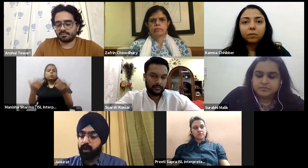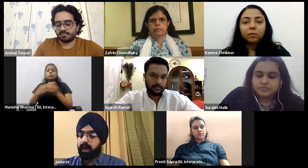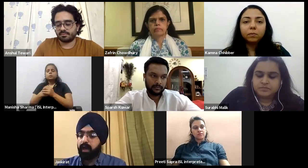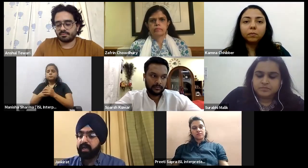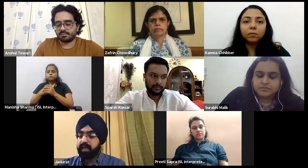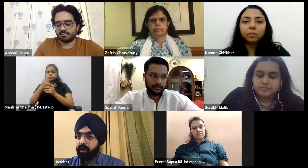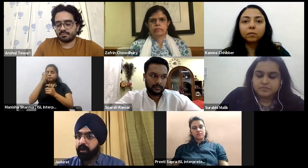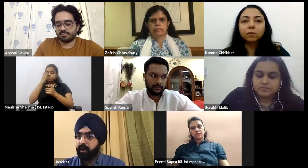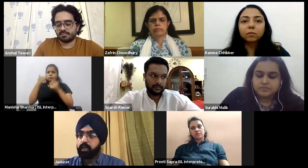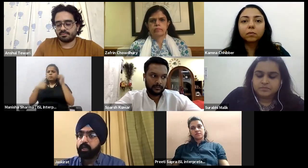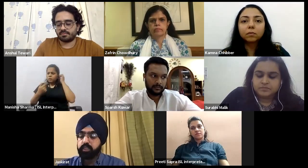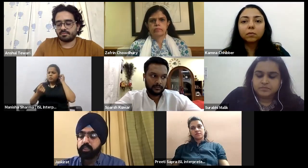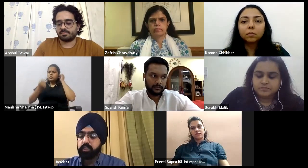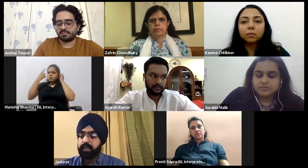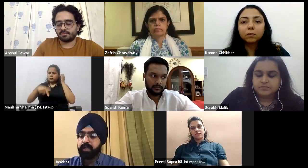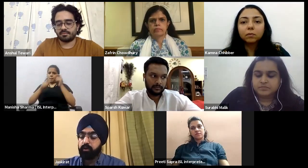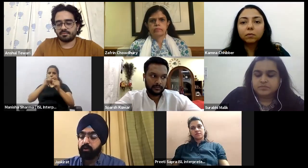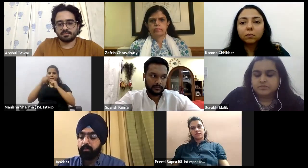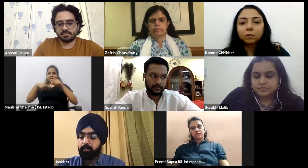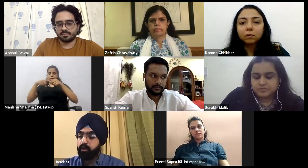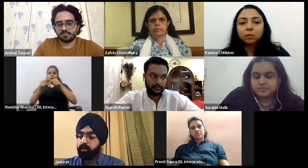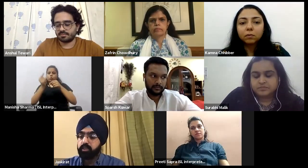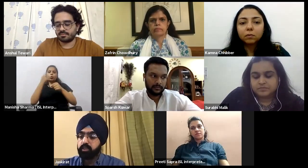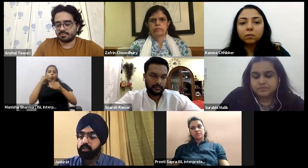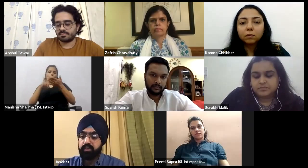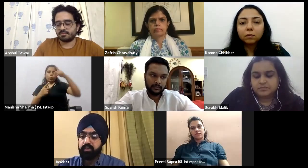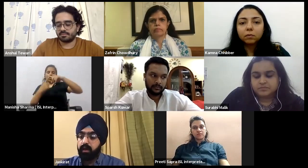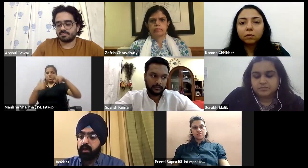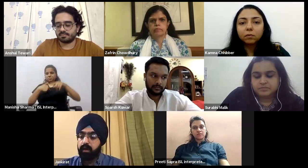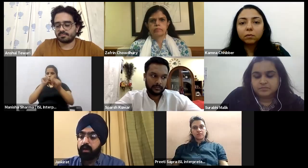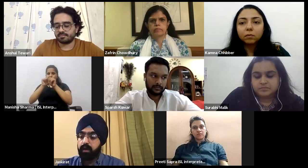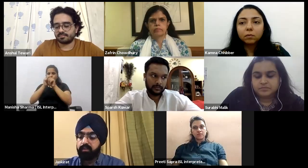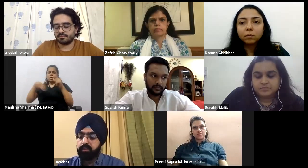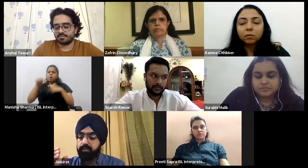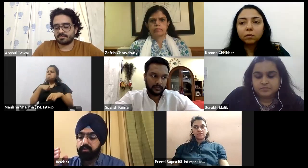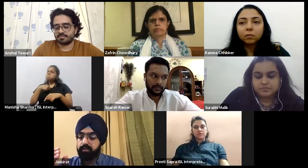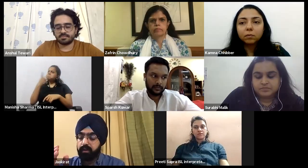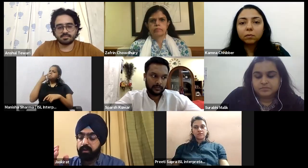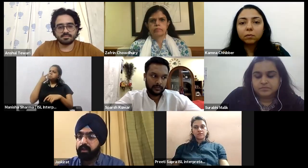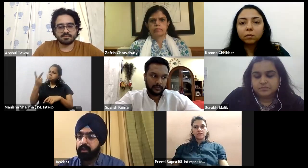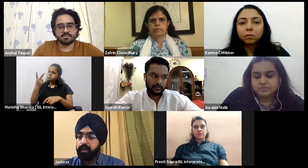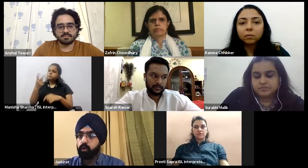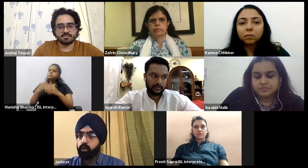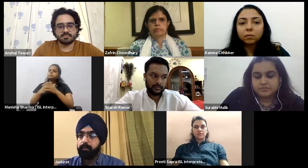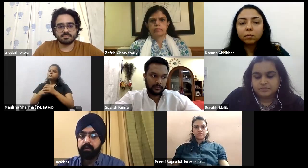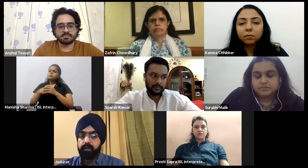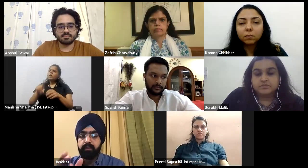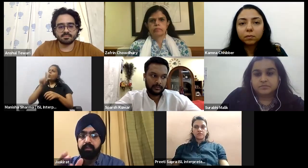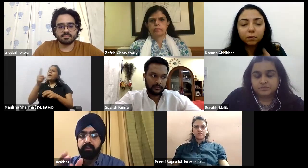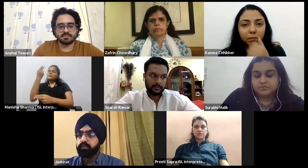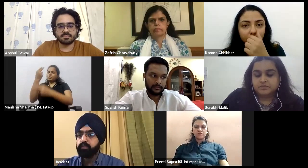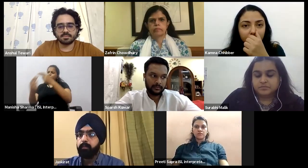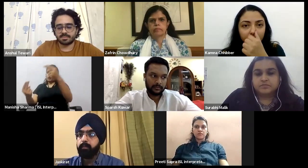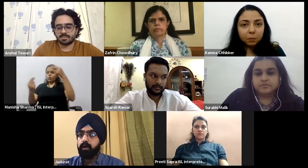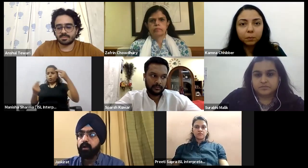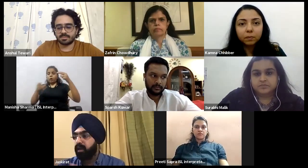Our own understanding as a media organization, not just a fact check organization, but as a media organization, is that a single story done in the